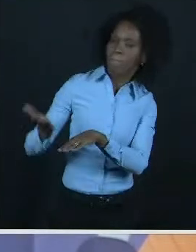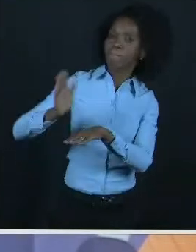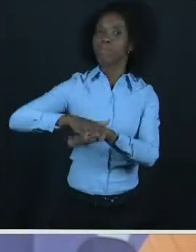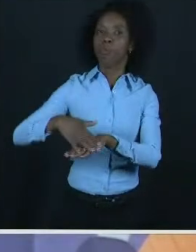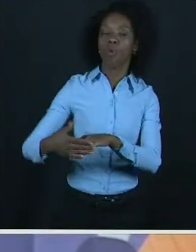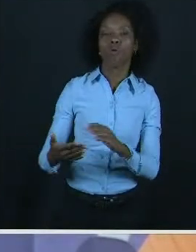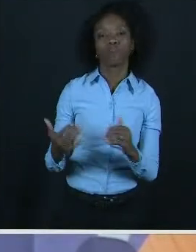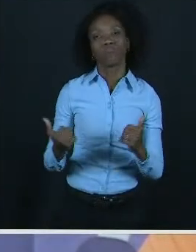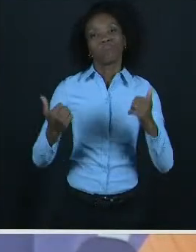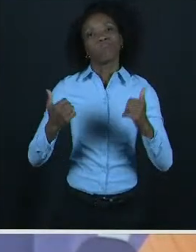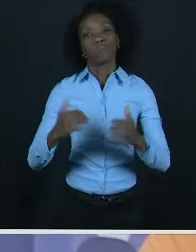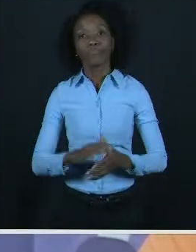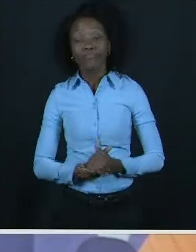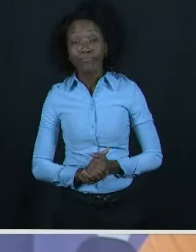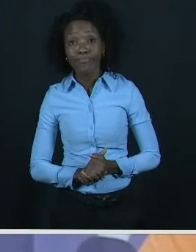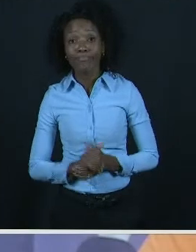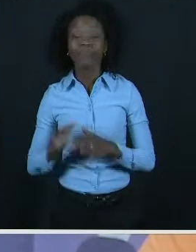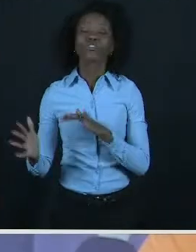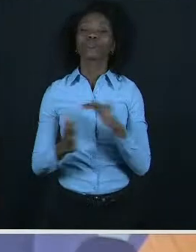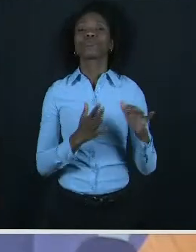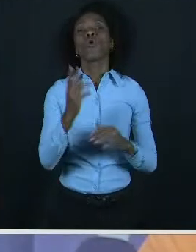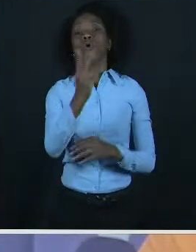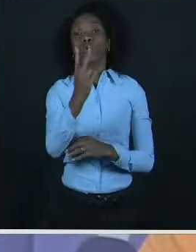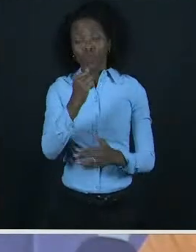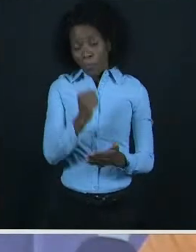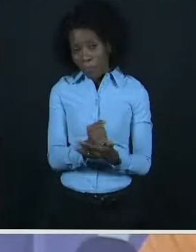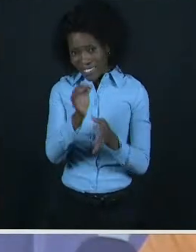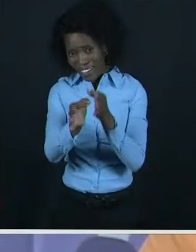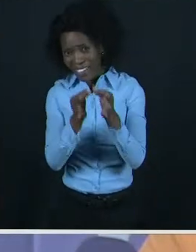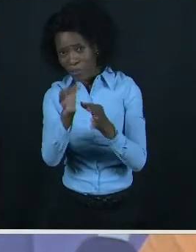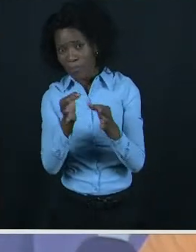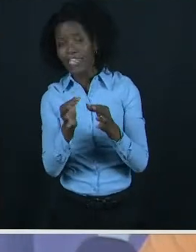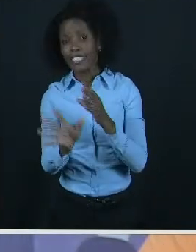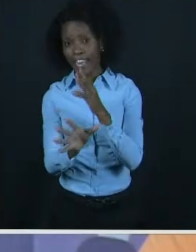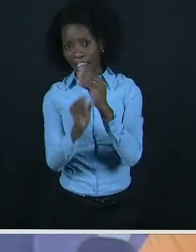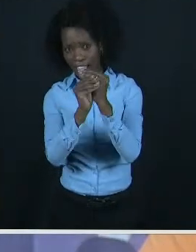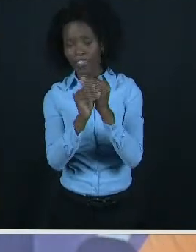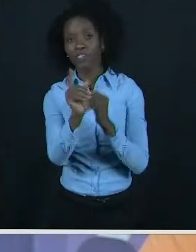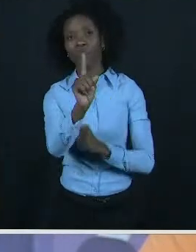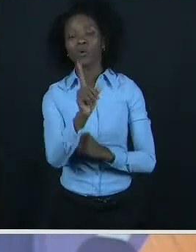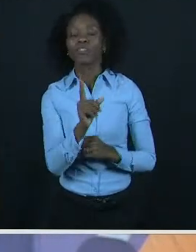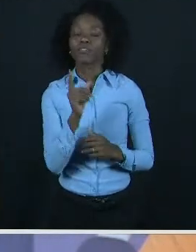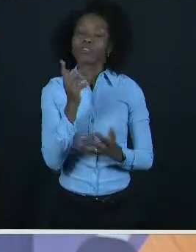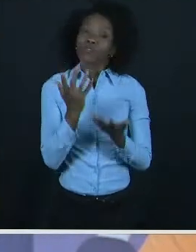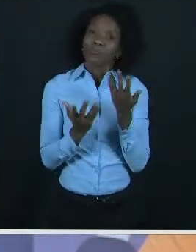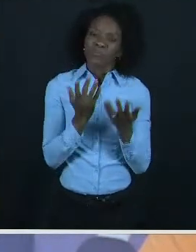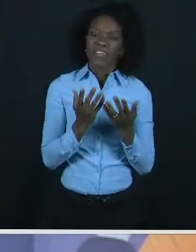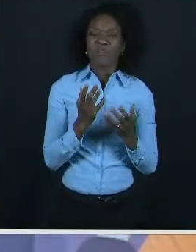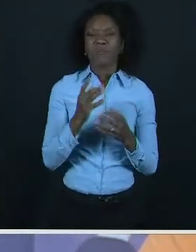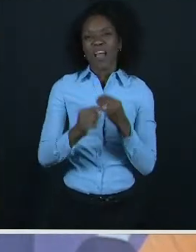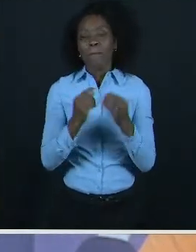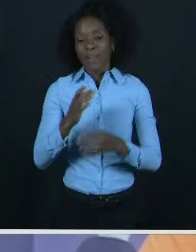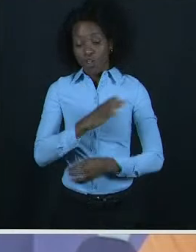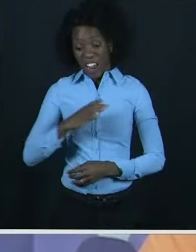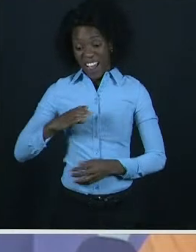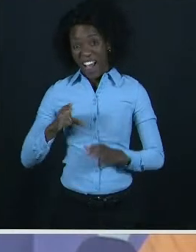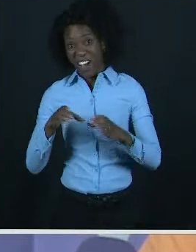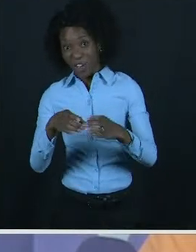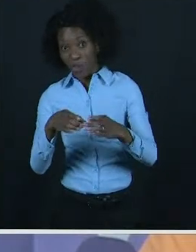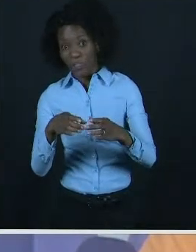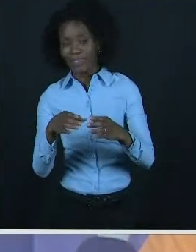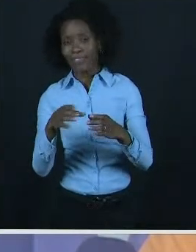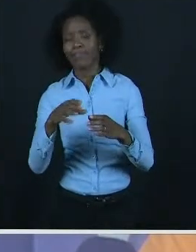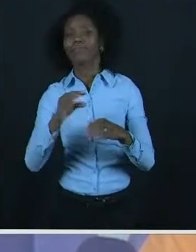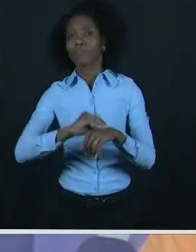effectively. And I should explain, and that maybe on the Council issue,